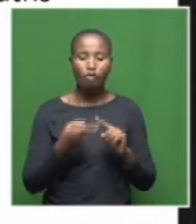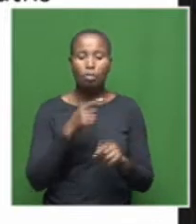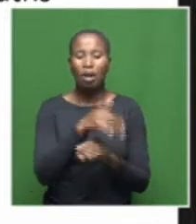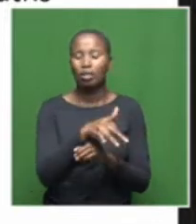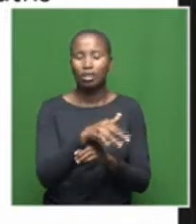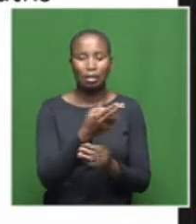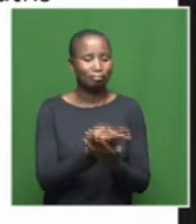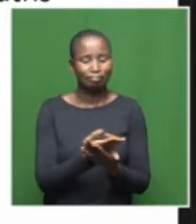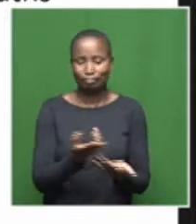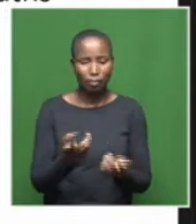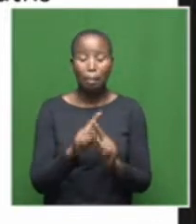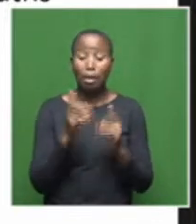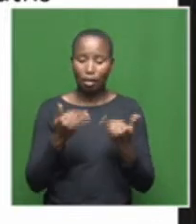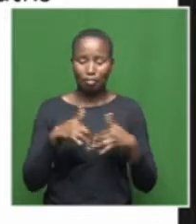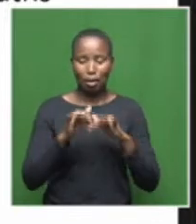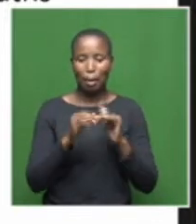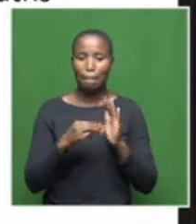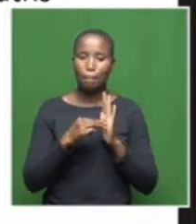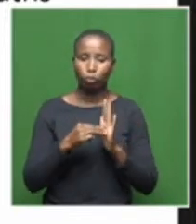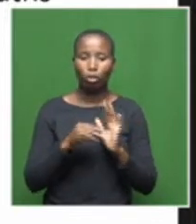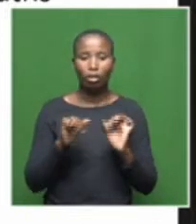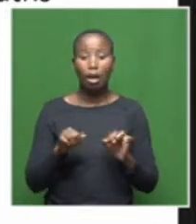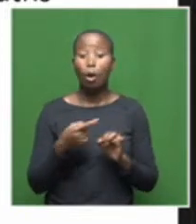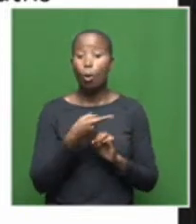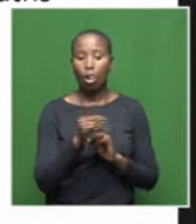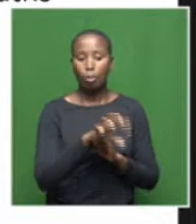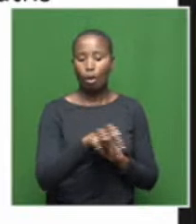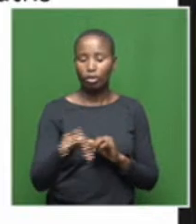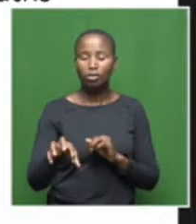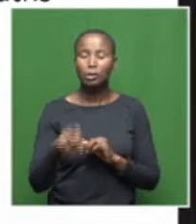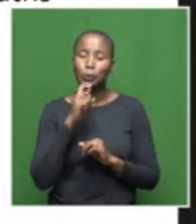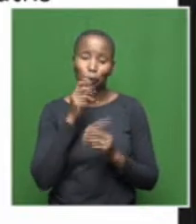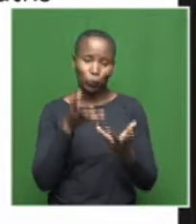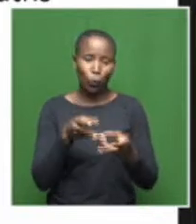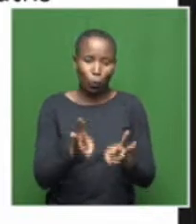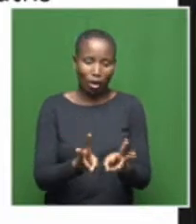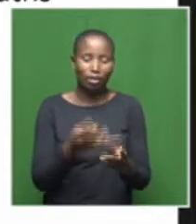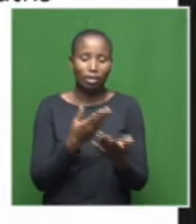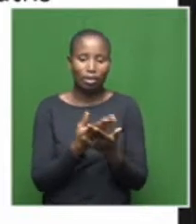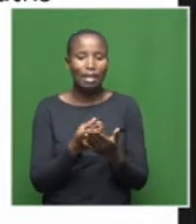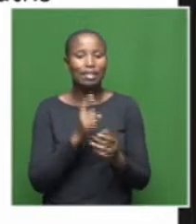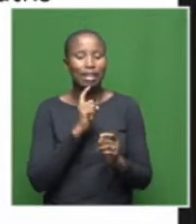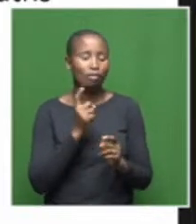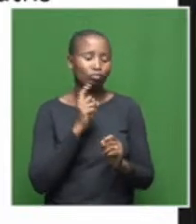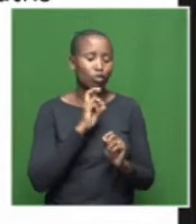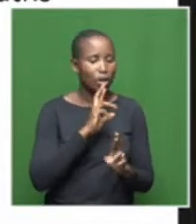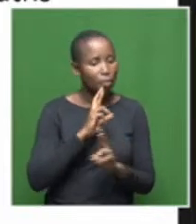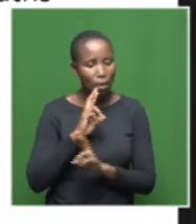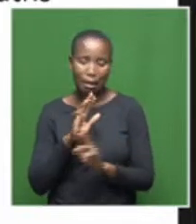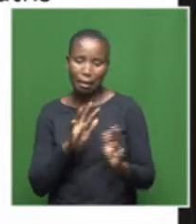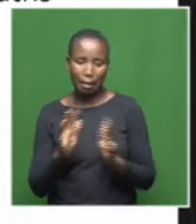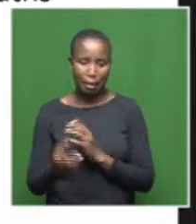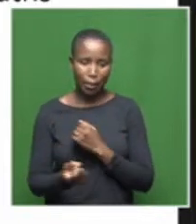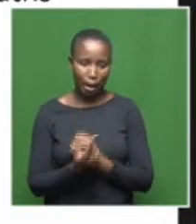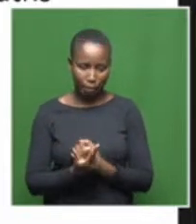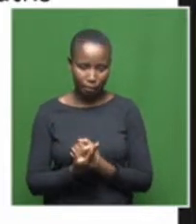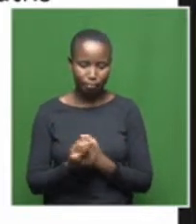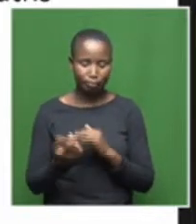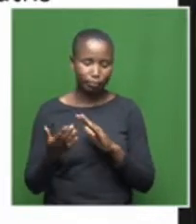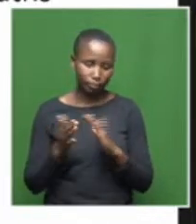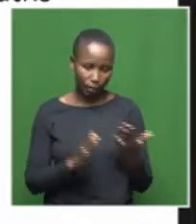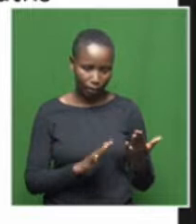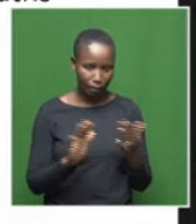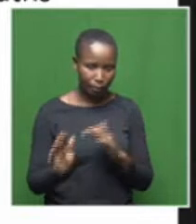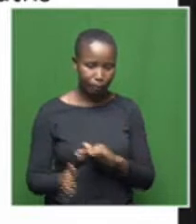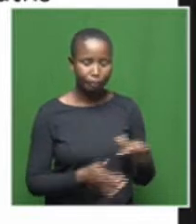now have a module, and all provinces are now using that to report their out of hospital deaths as well. We also are in the process